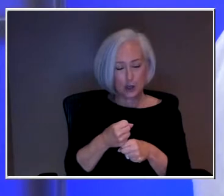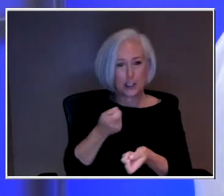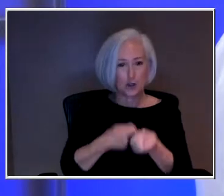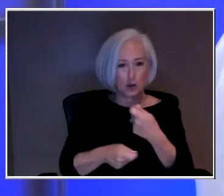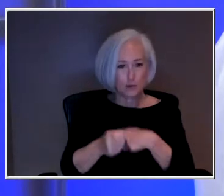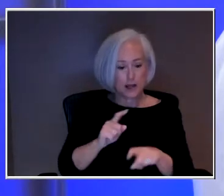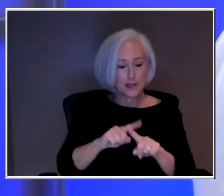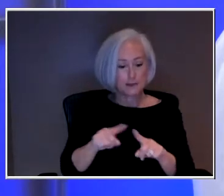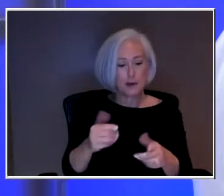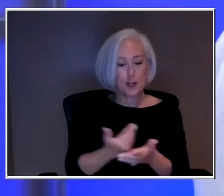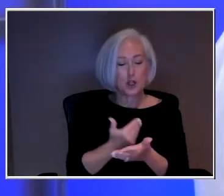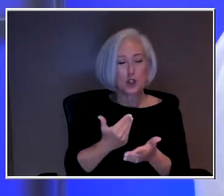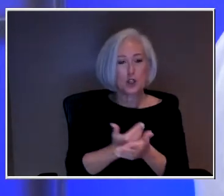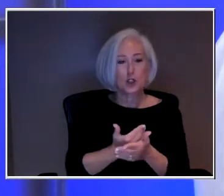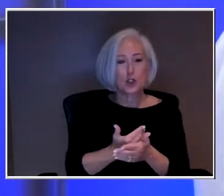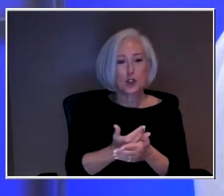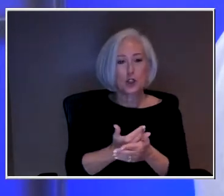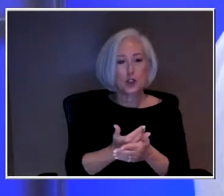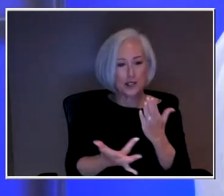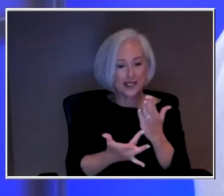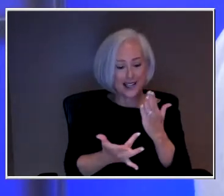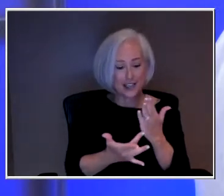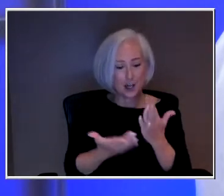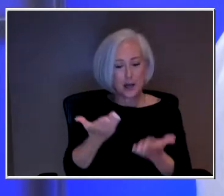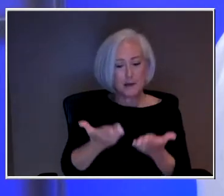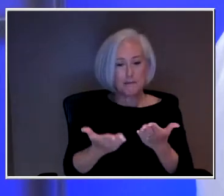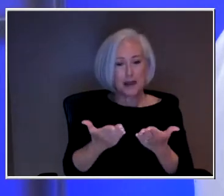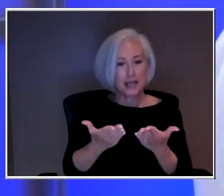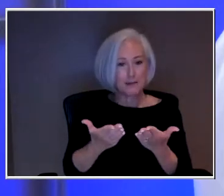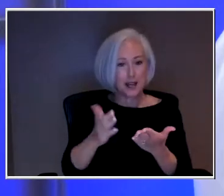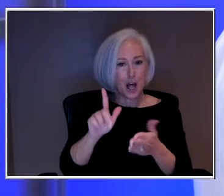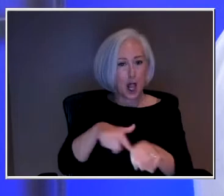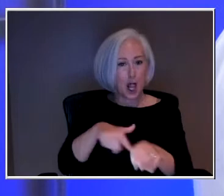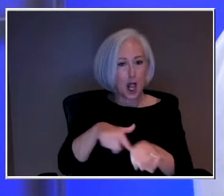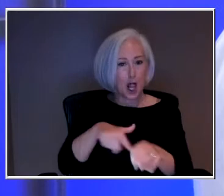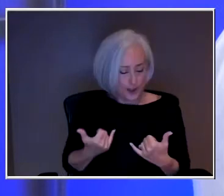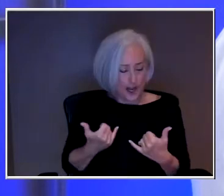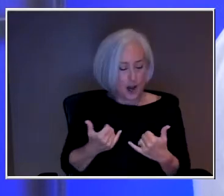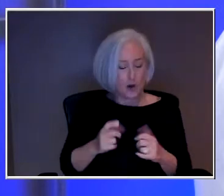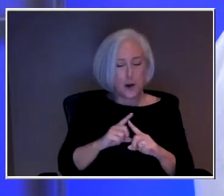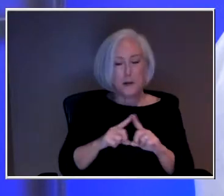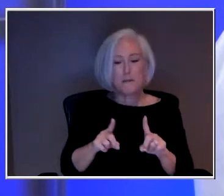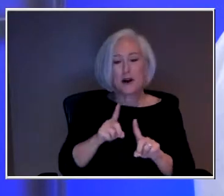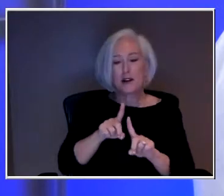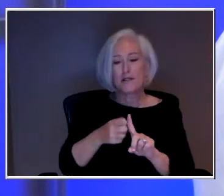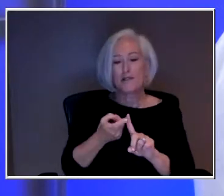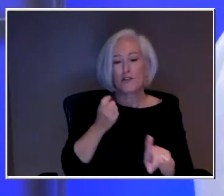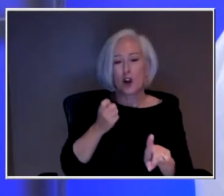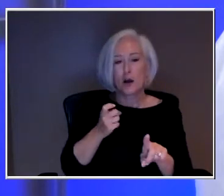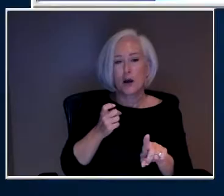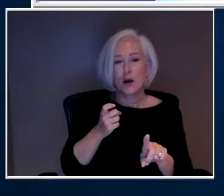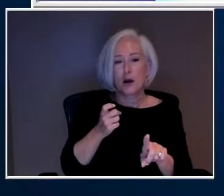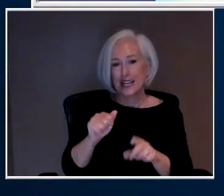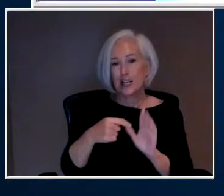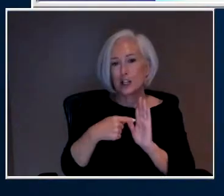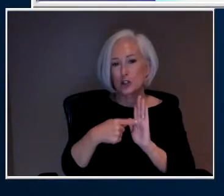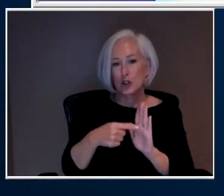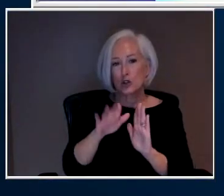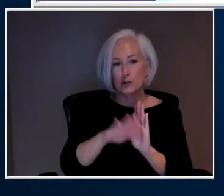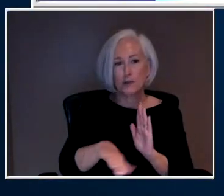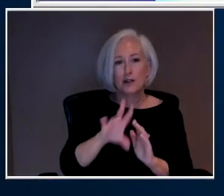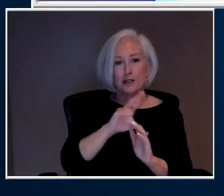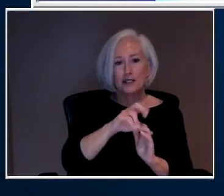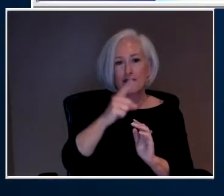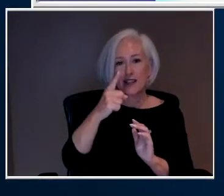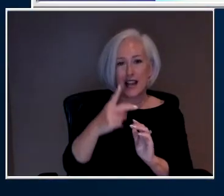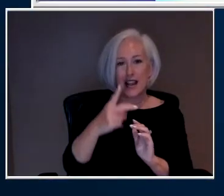that number could probably go farther out. But based on the data that they showed, it's about 7.5 years. Yen Liang has a really